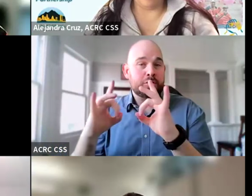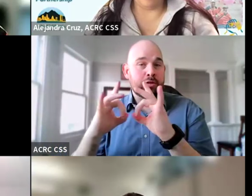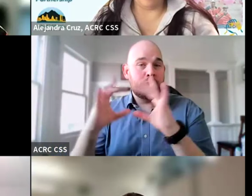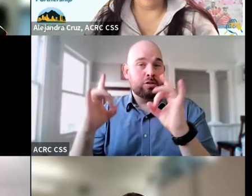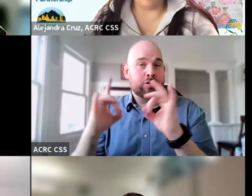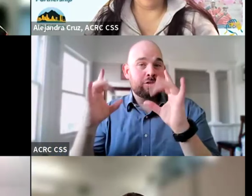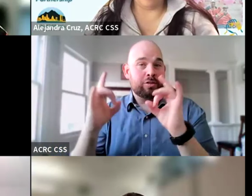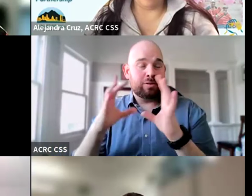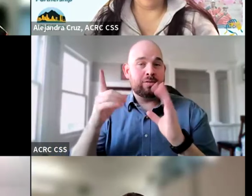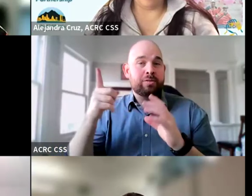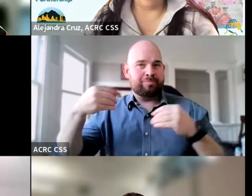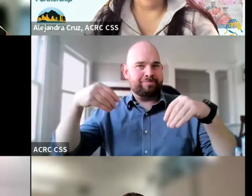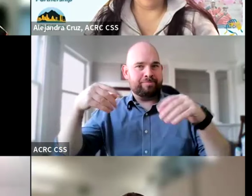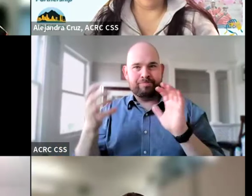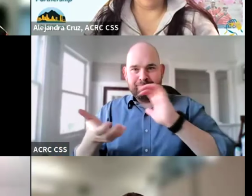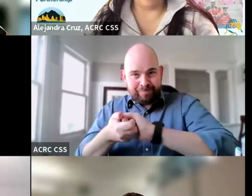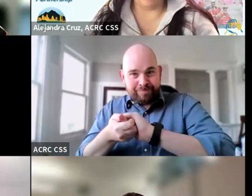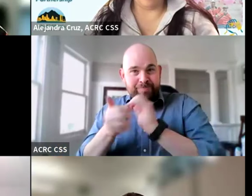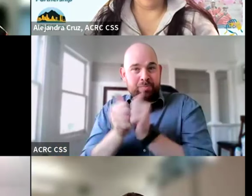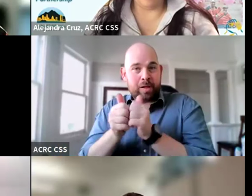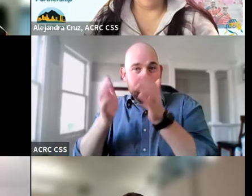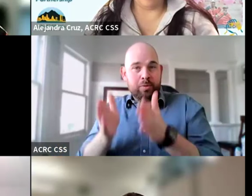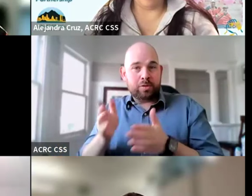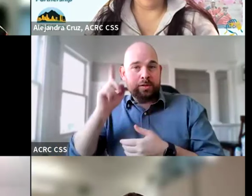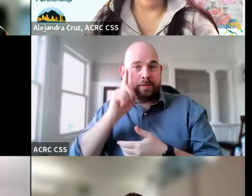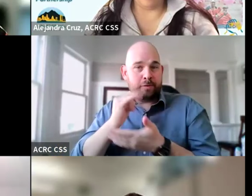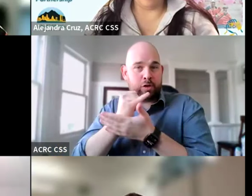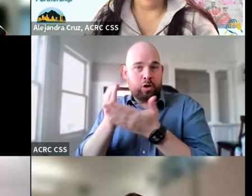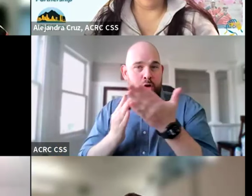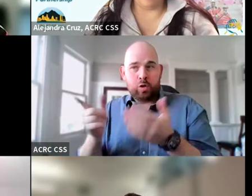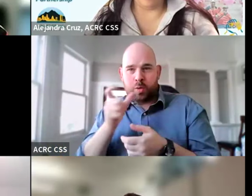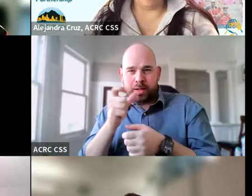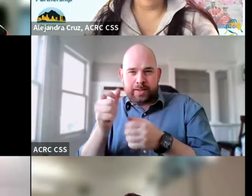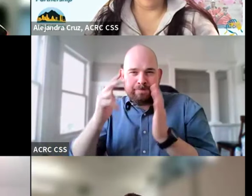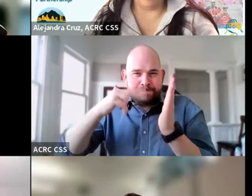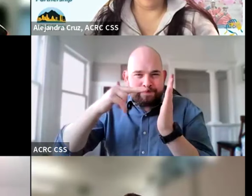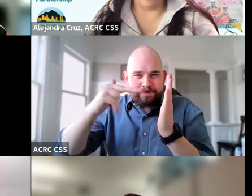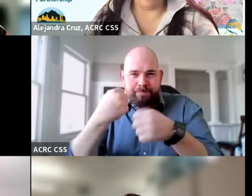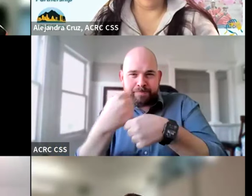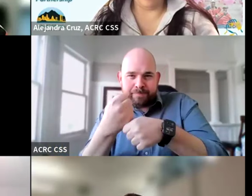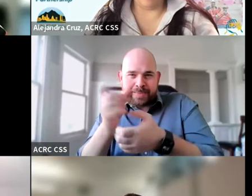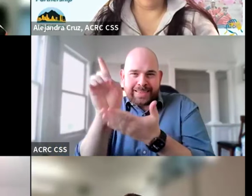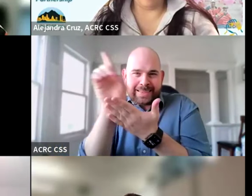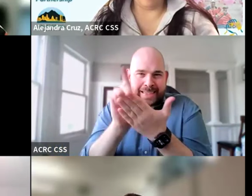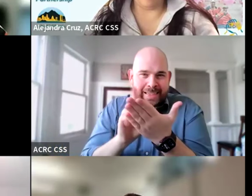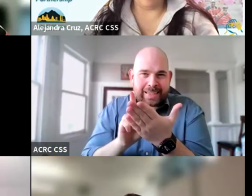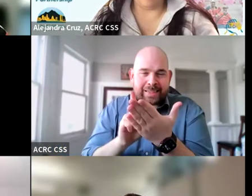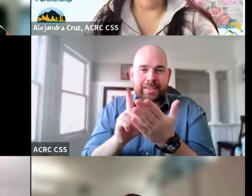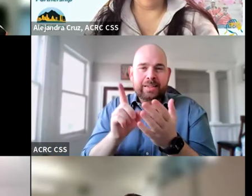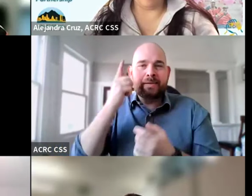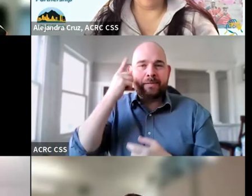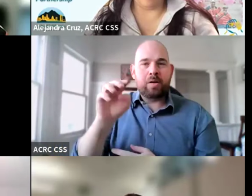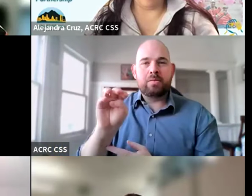to sell items. For example, Starbucks will collaborate with deaf artists